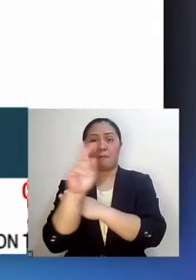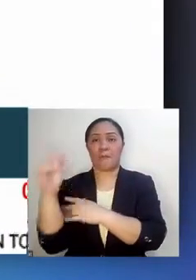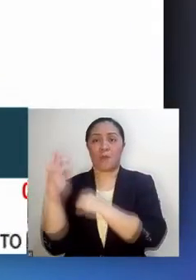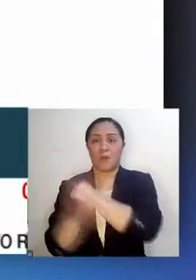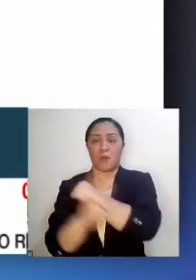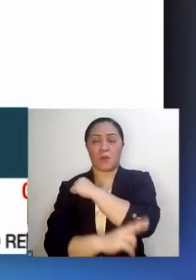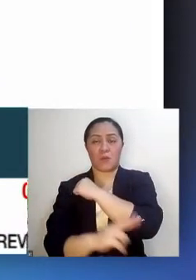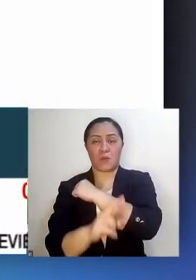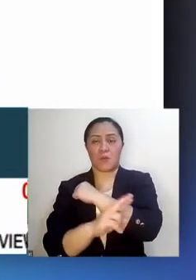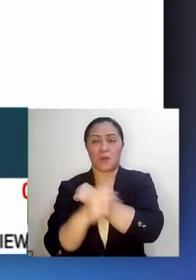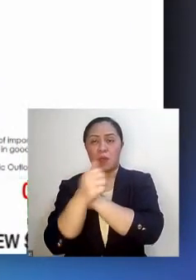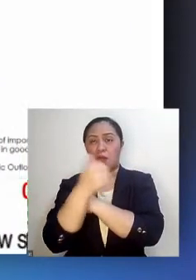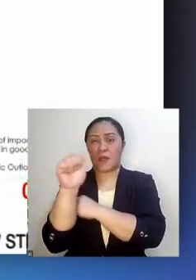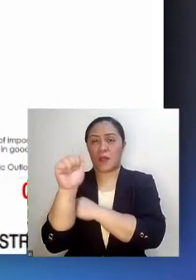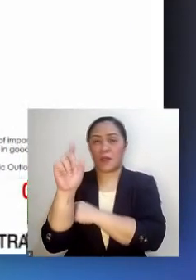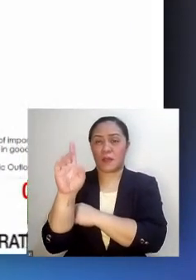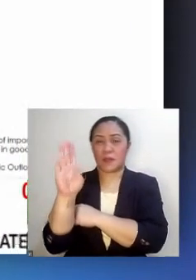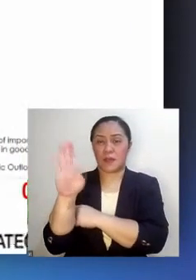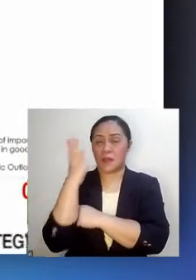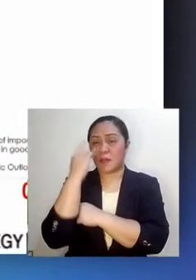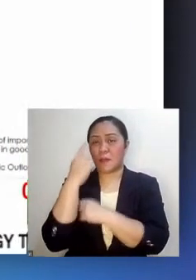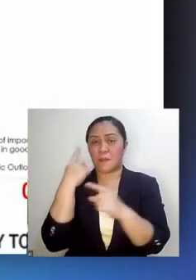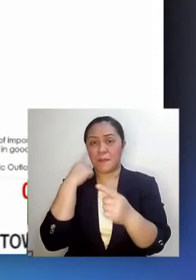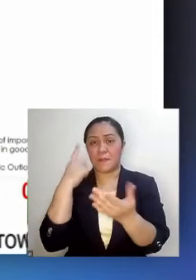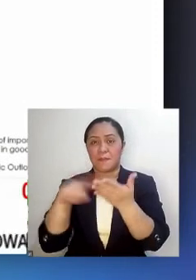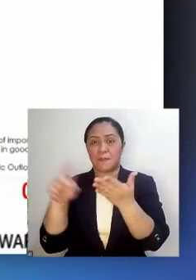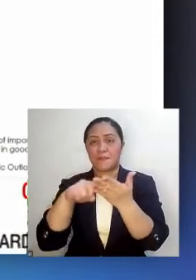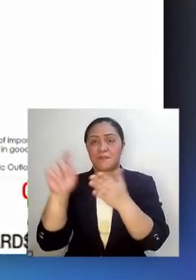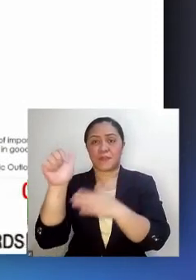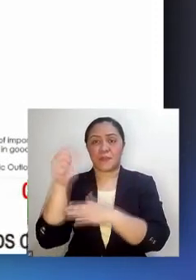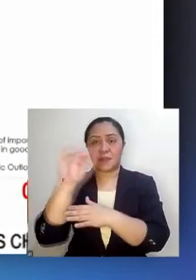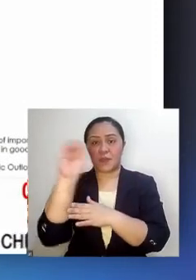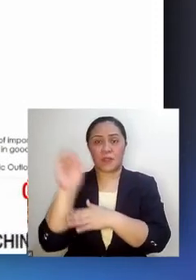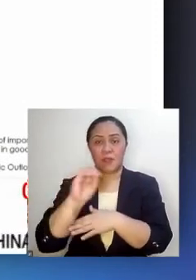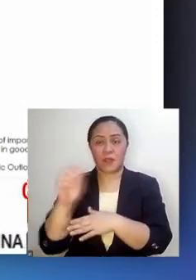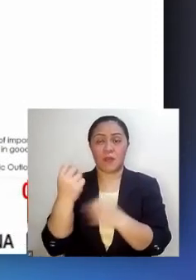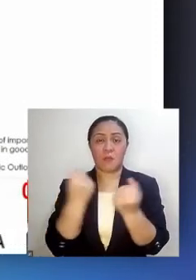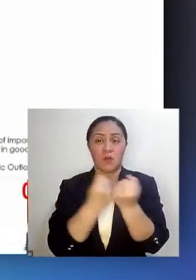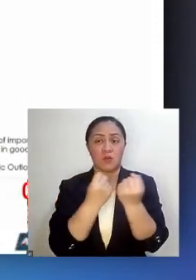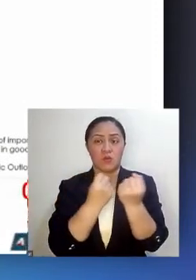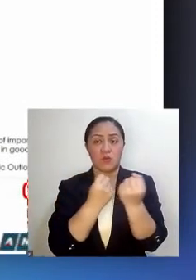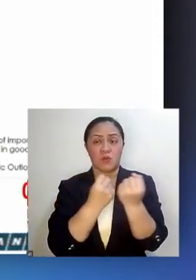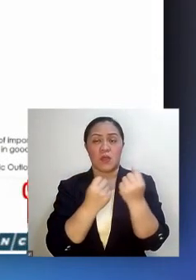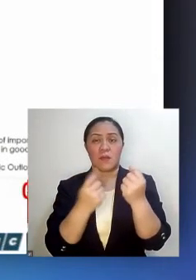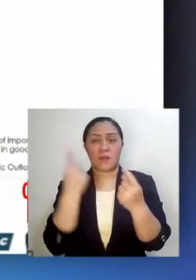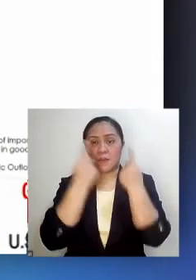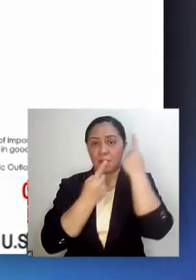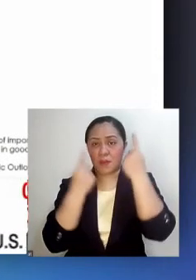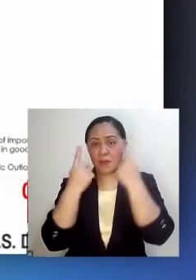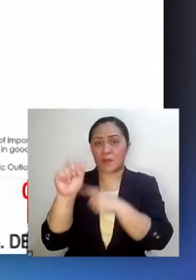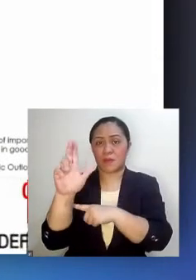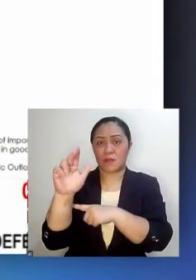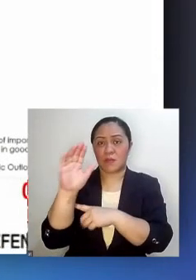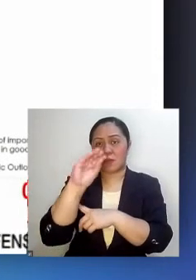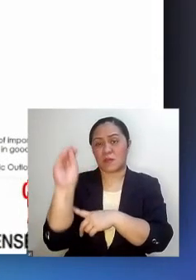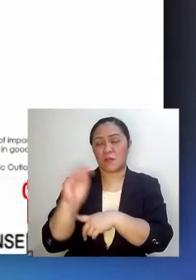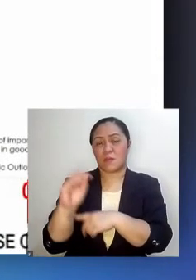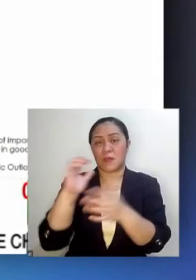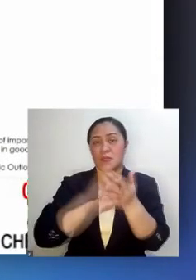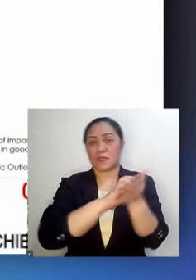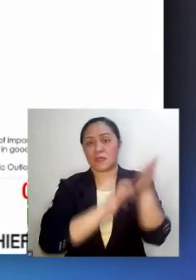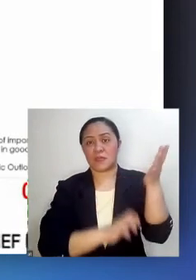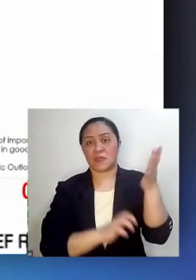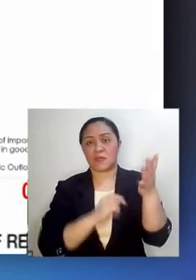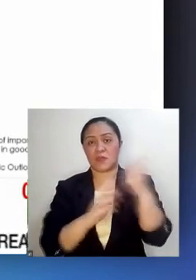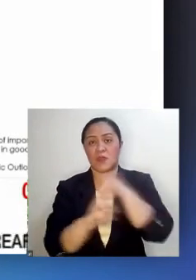ADB estimates the reshoring of just 10% of the supply chain could cause a 13% reduction in regional trade, while